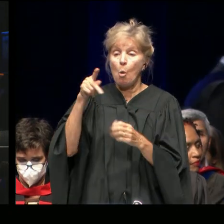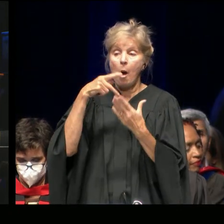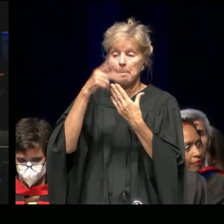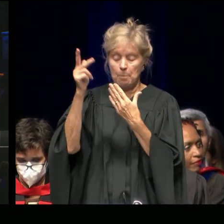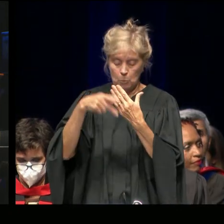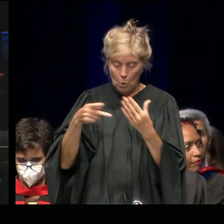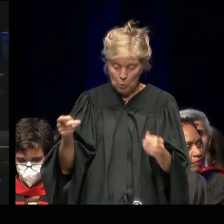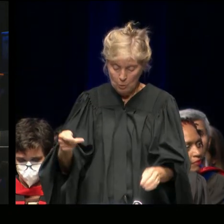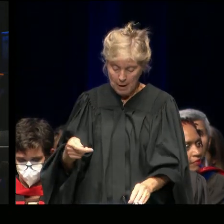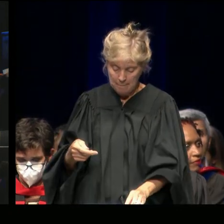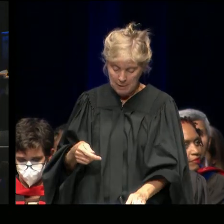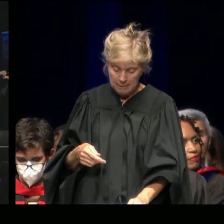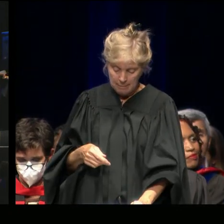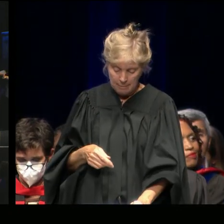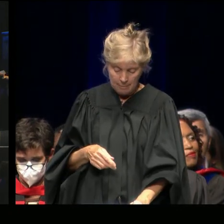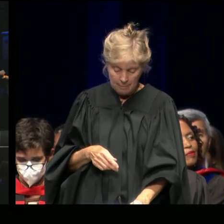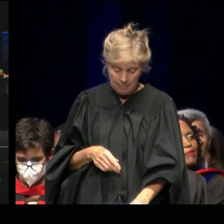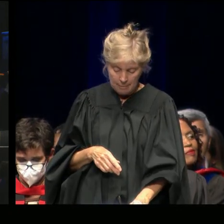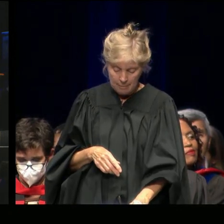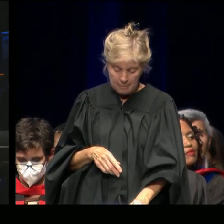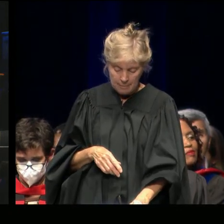Program.